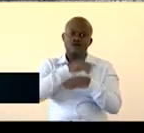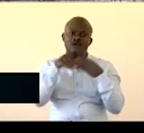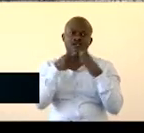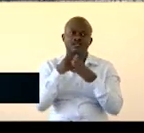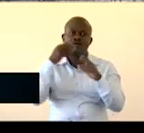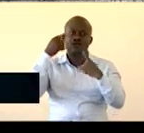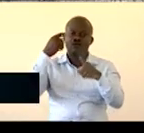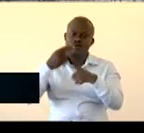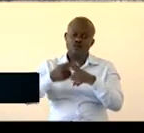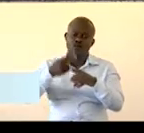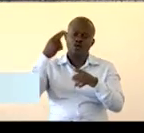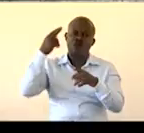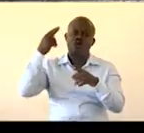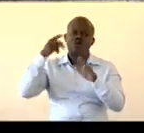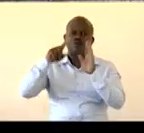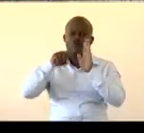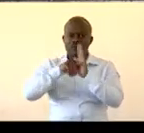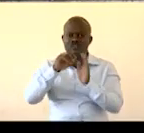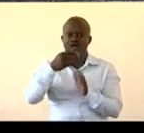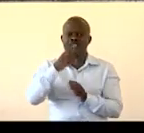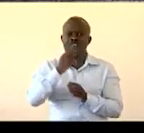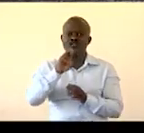positive hydrotropism.